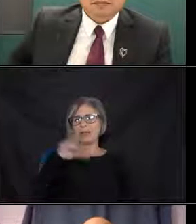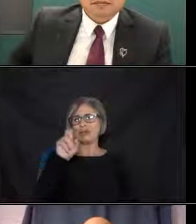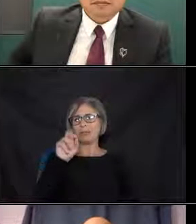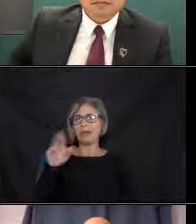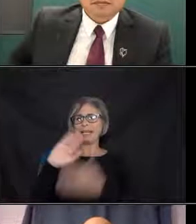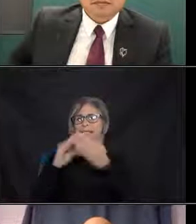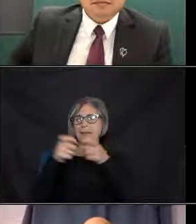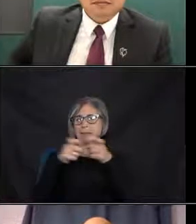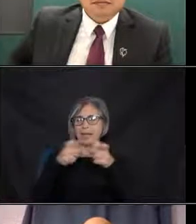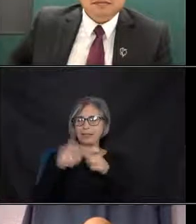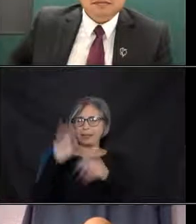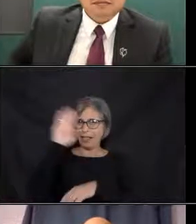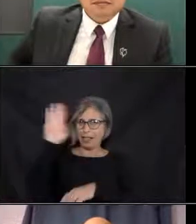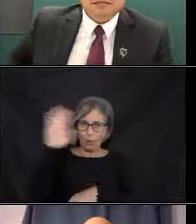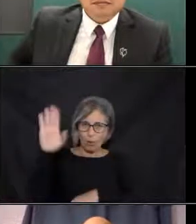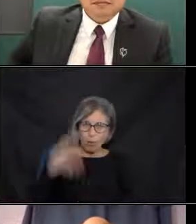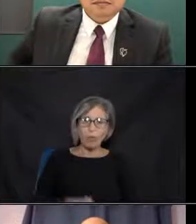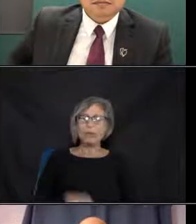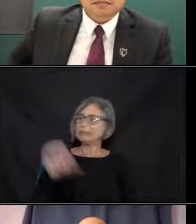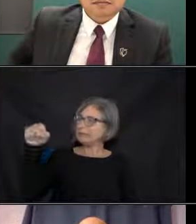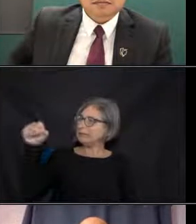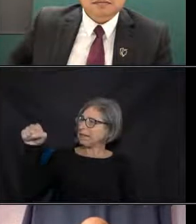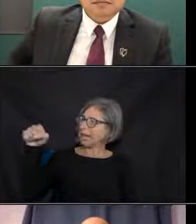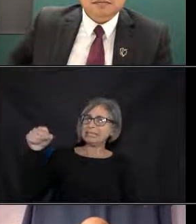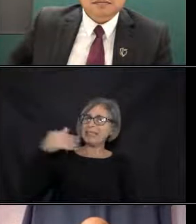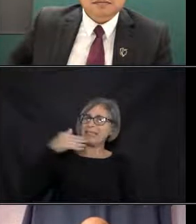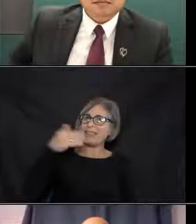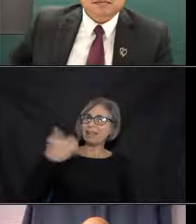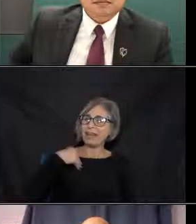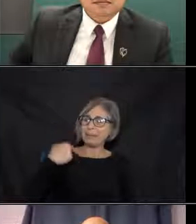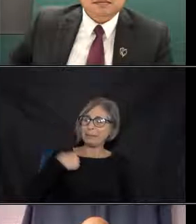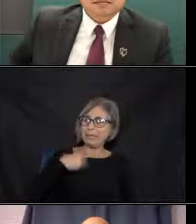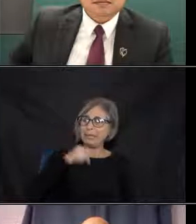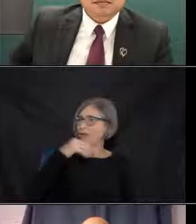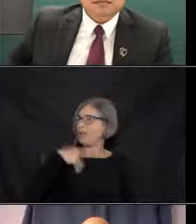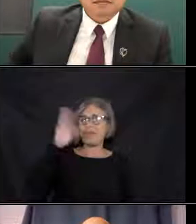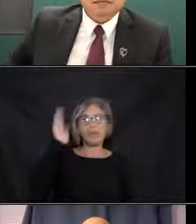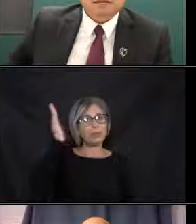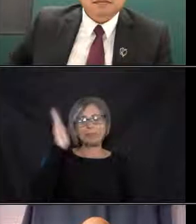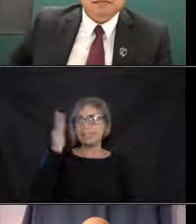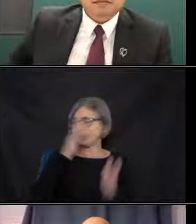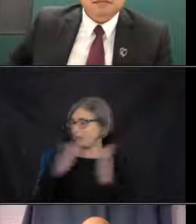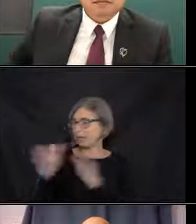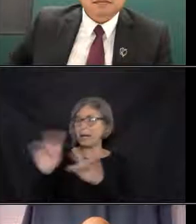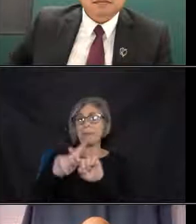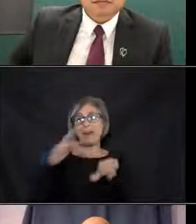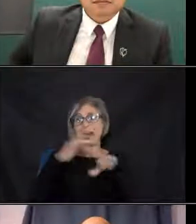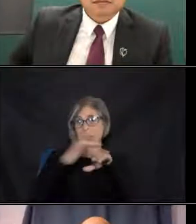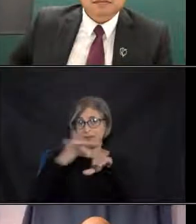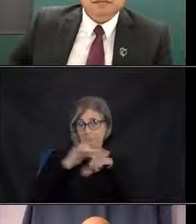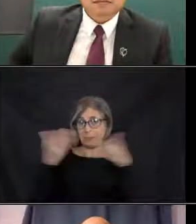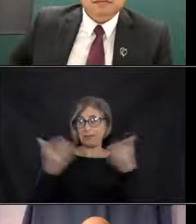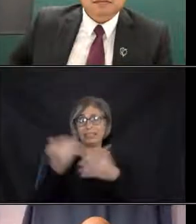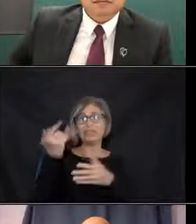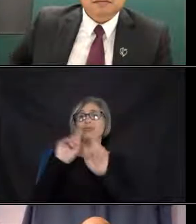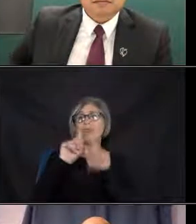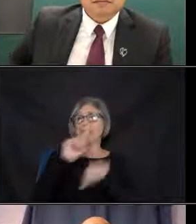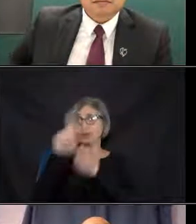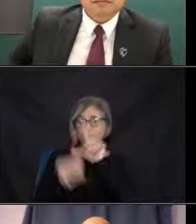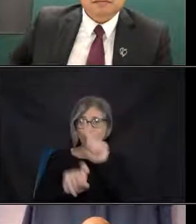Manager. Yeah, thanks for having me. I don't have a presentation planned, but I'm available to answer any